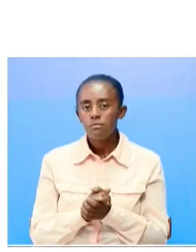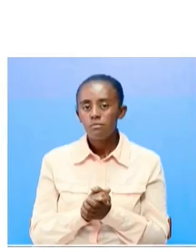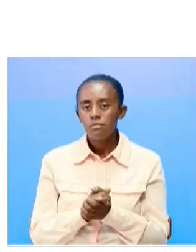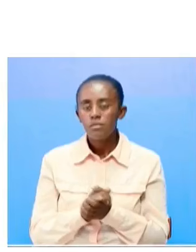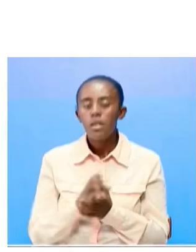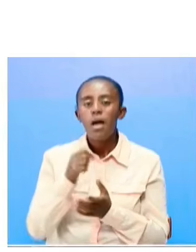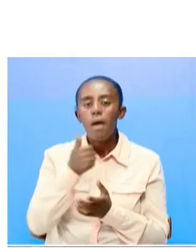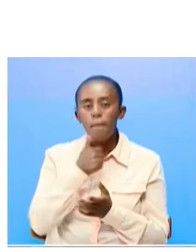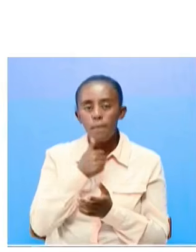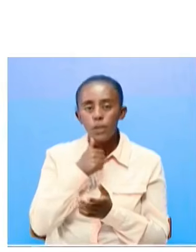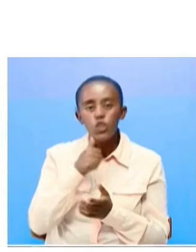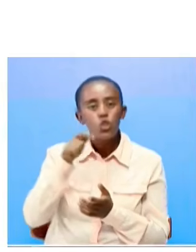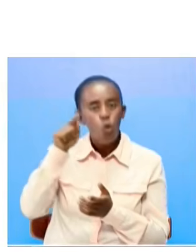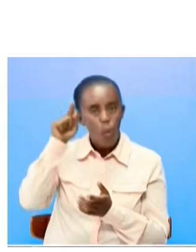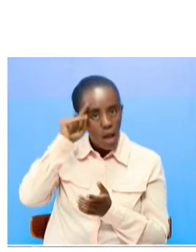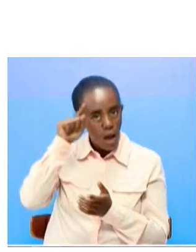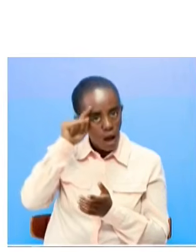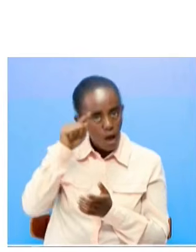Abebech Gobena